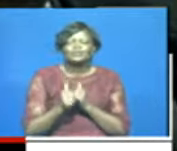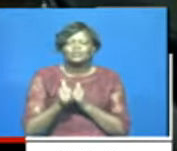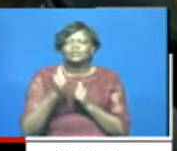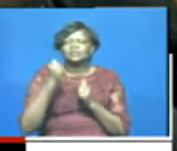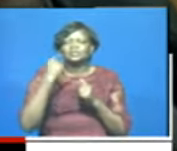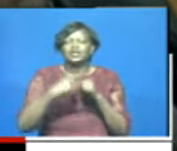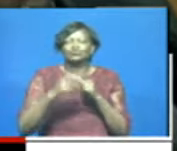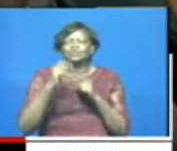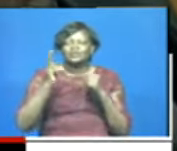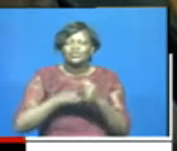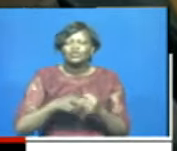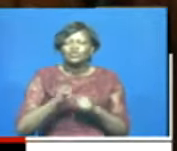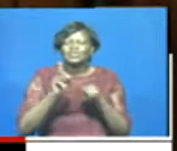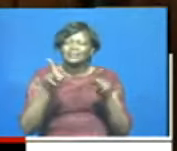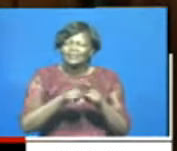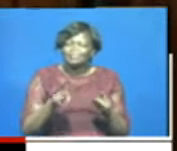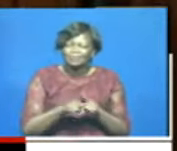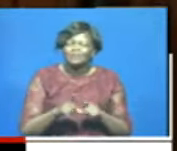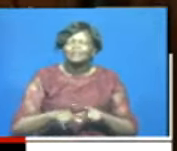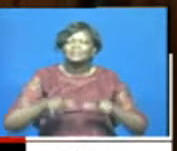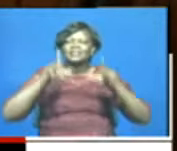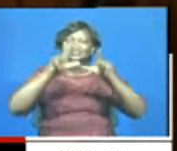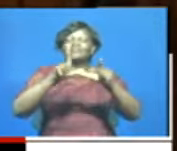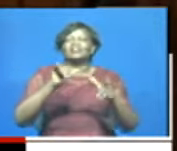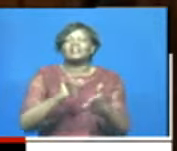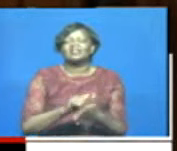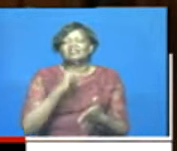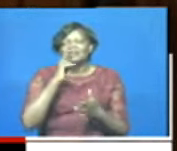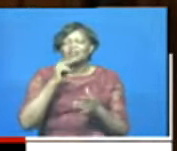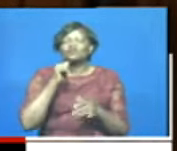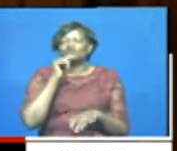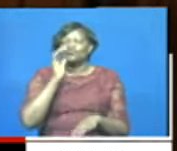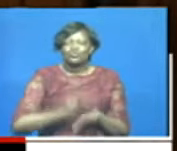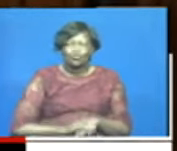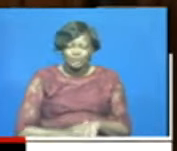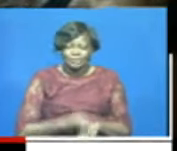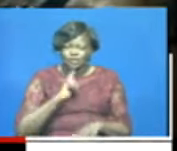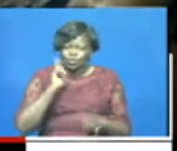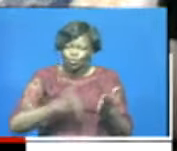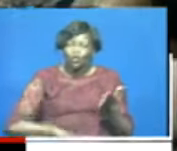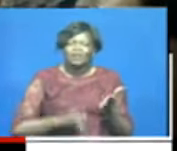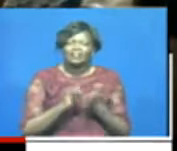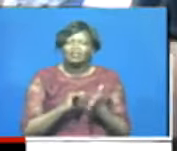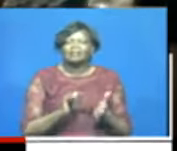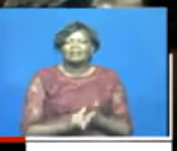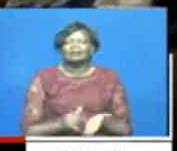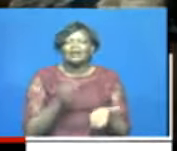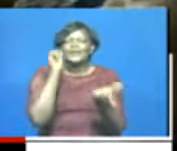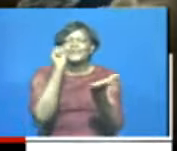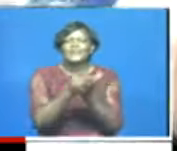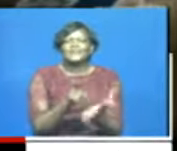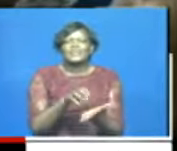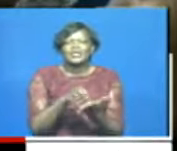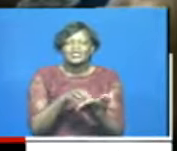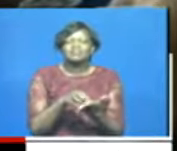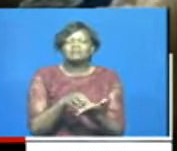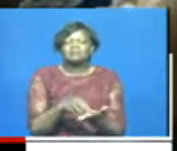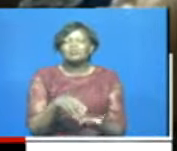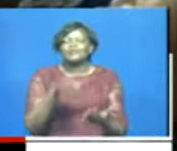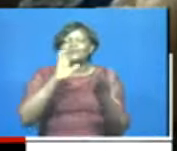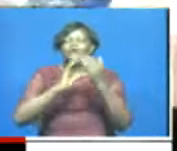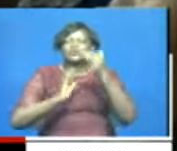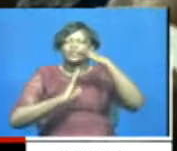same documents being disputed. Through his lawyers, Sonko also argues that his impeachment case is before the Supreme